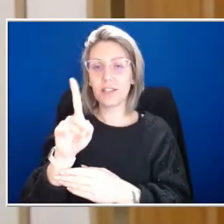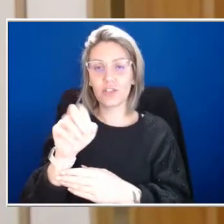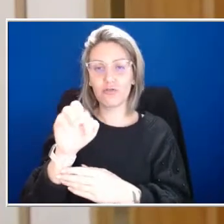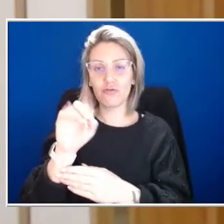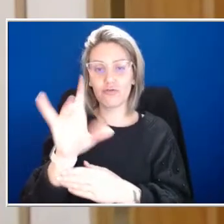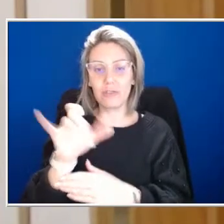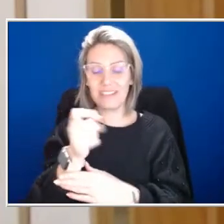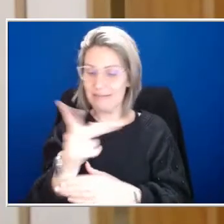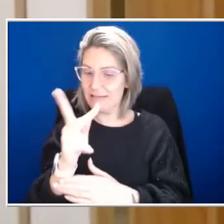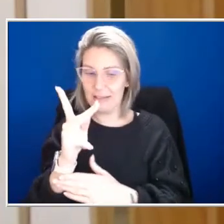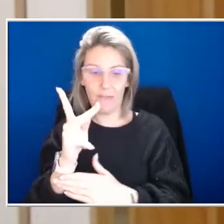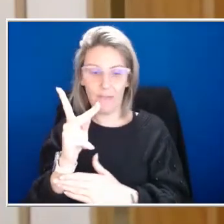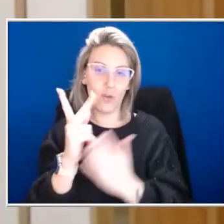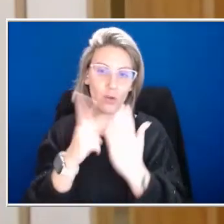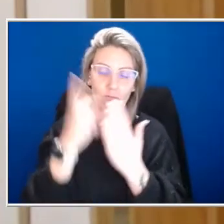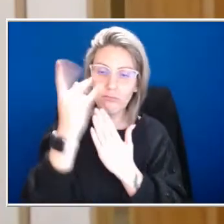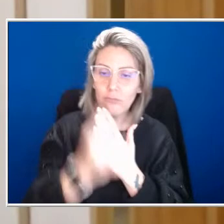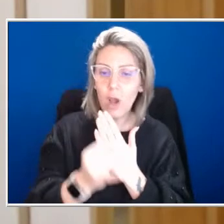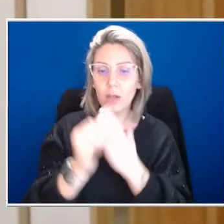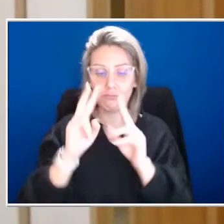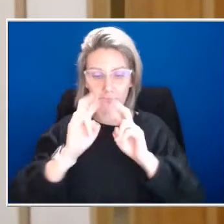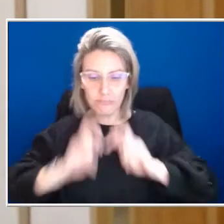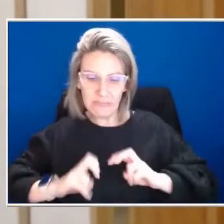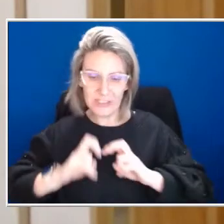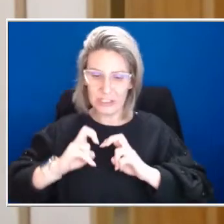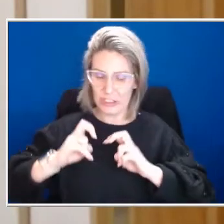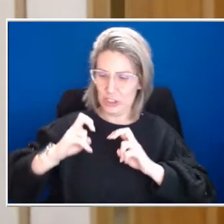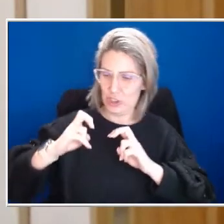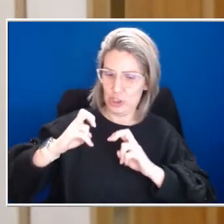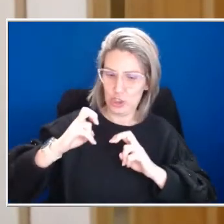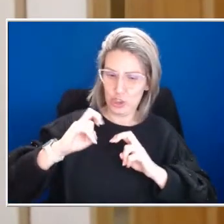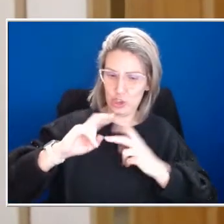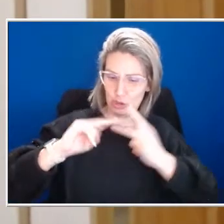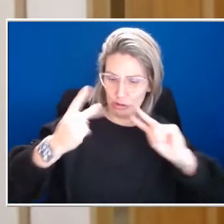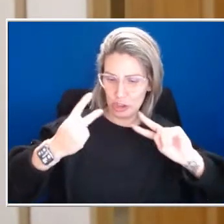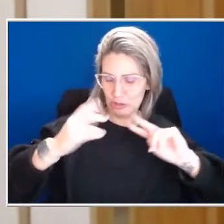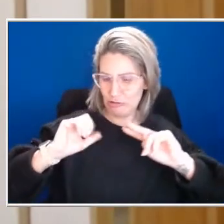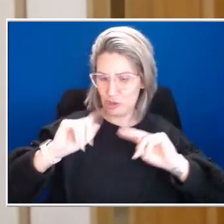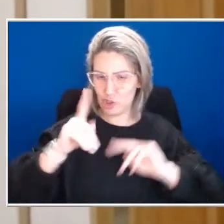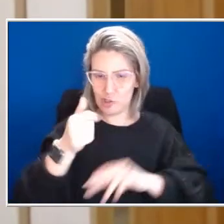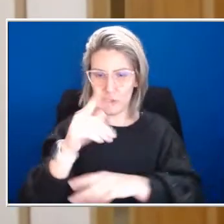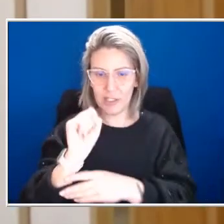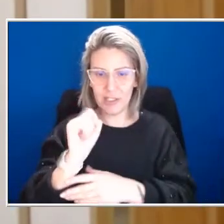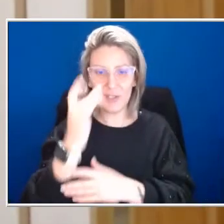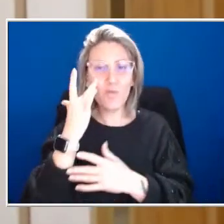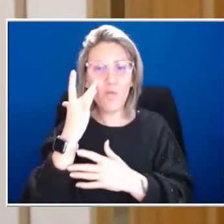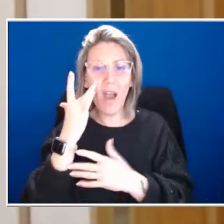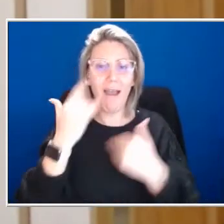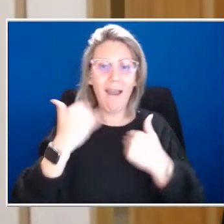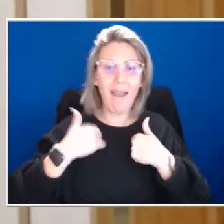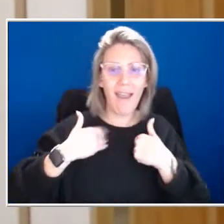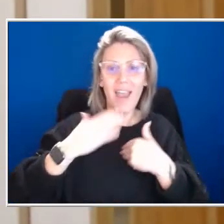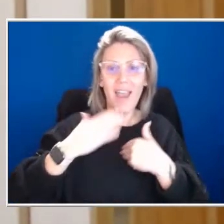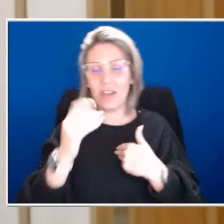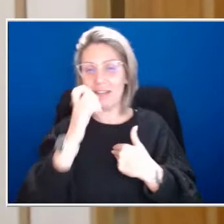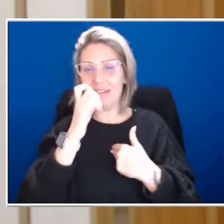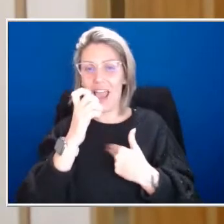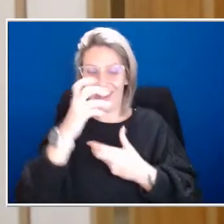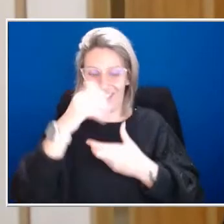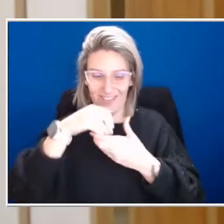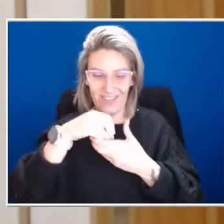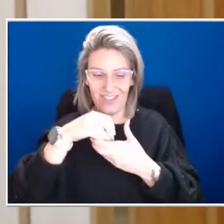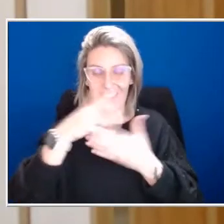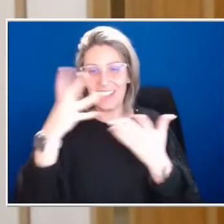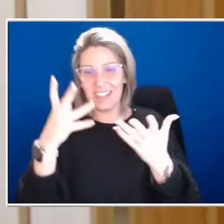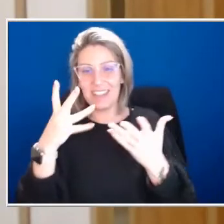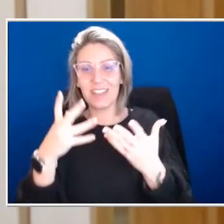look into gene expression, into why hearts fail with amyloidosis. Are there non-invasive treatment options we can do